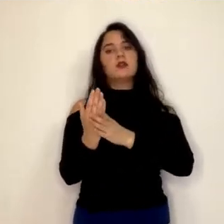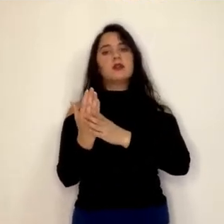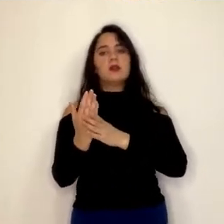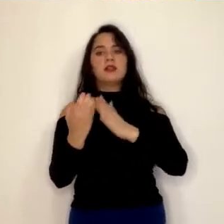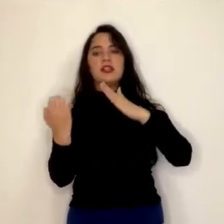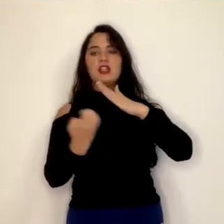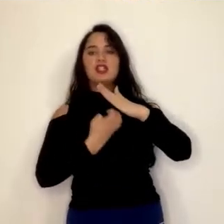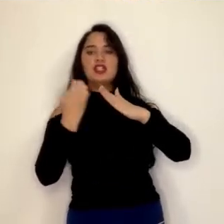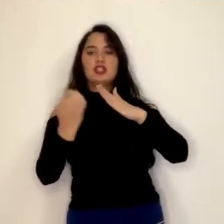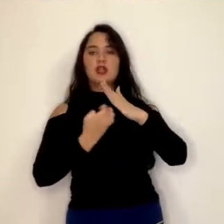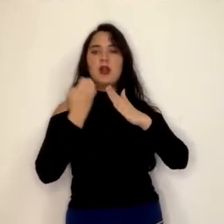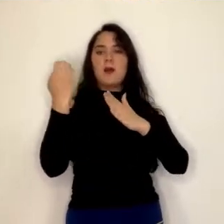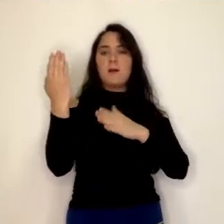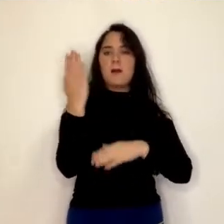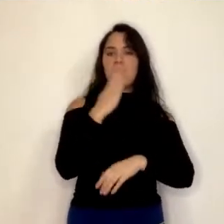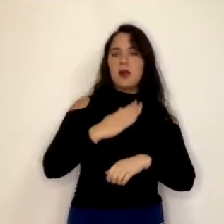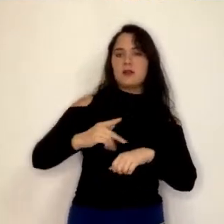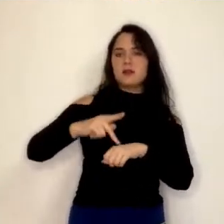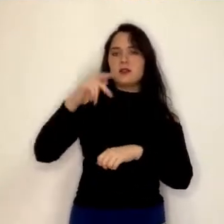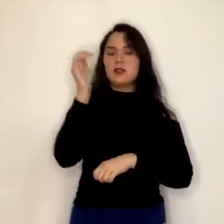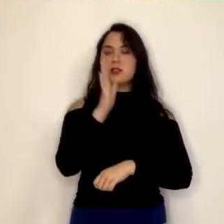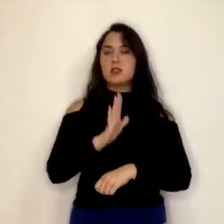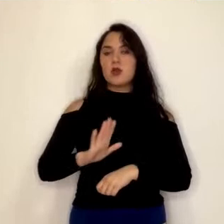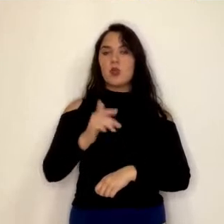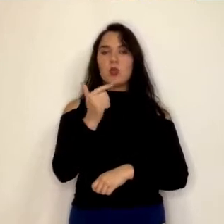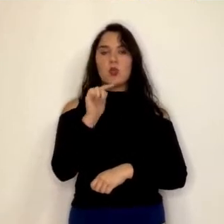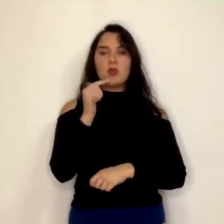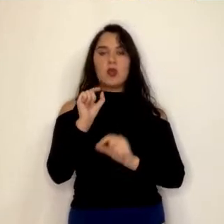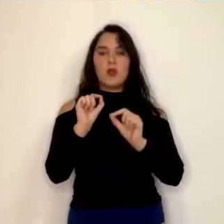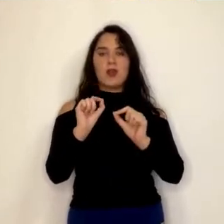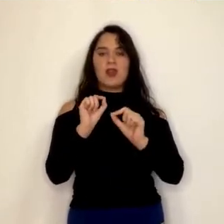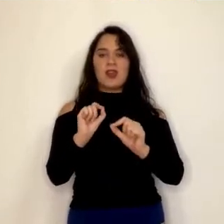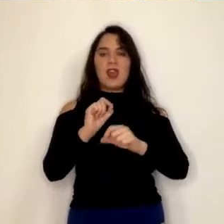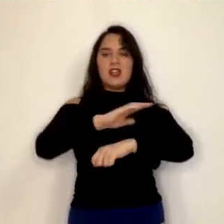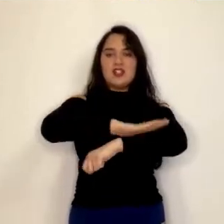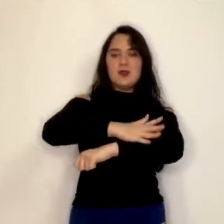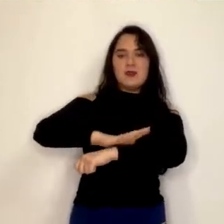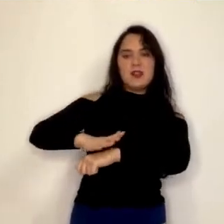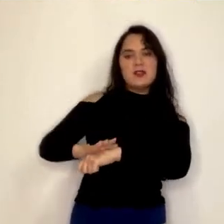that the rules produced for the